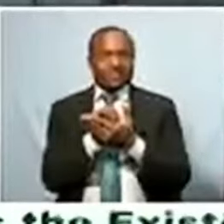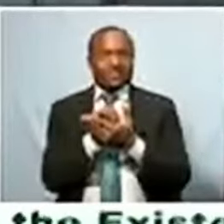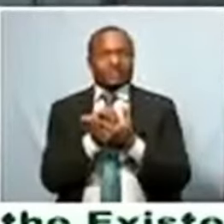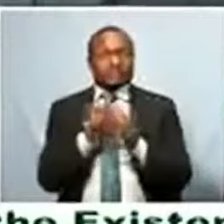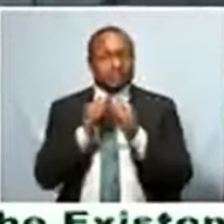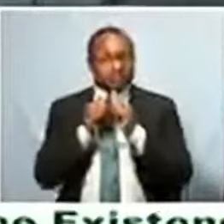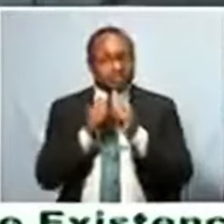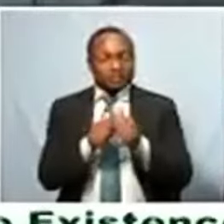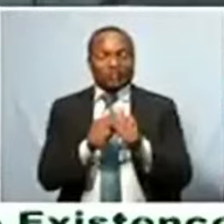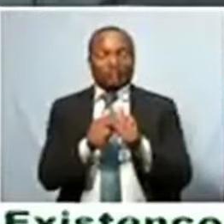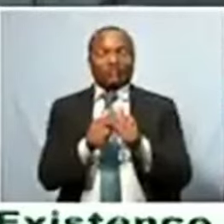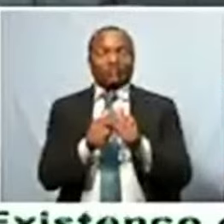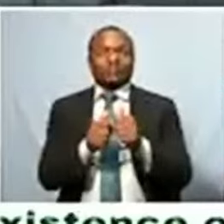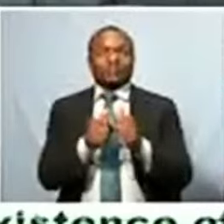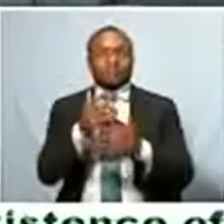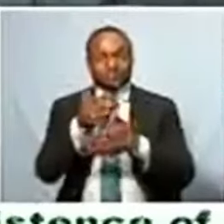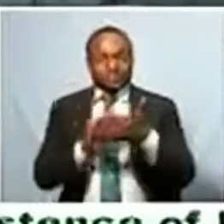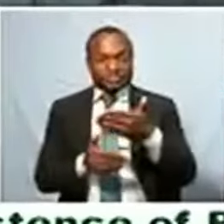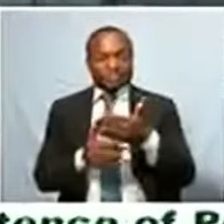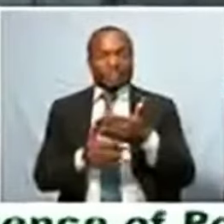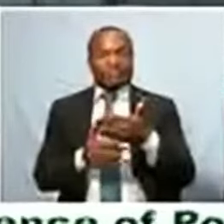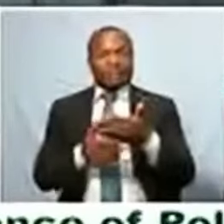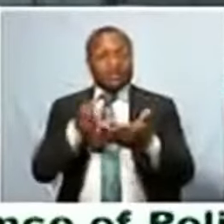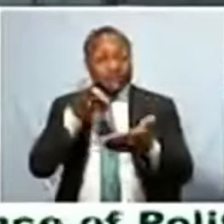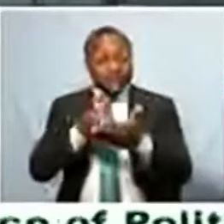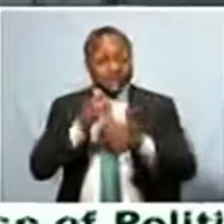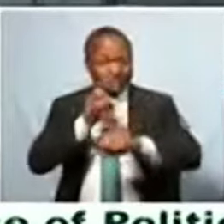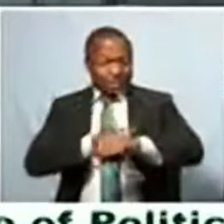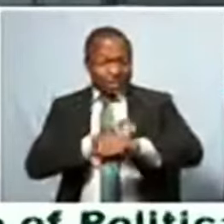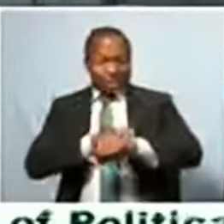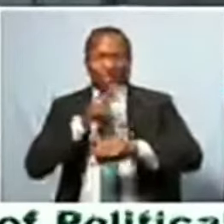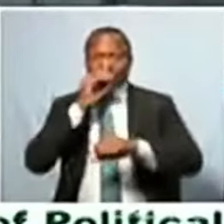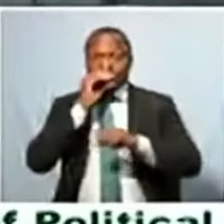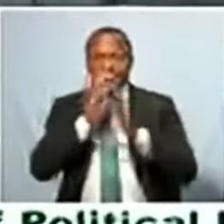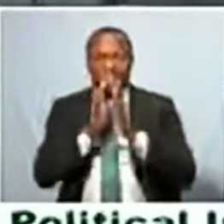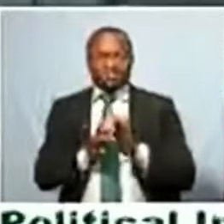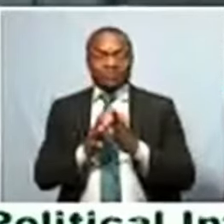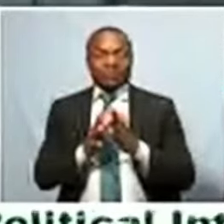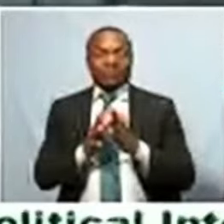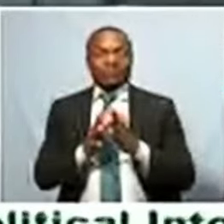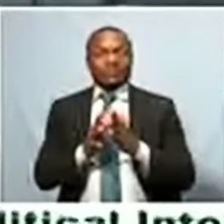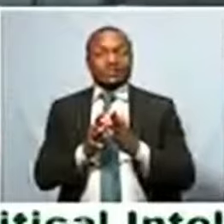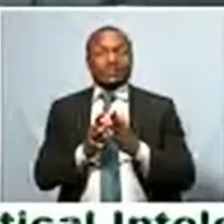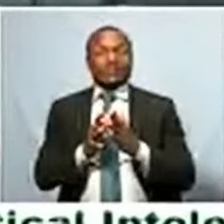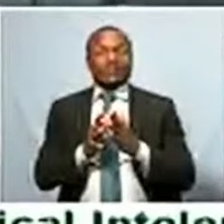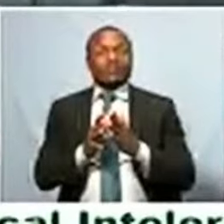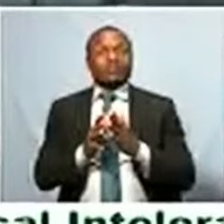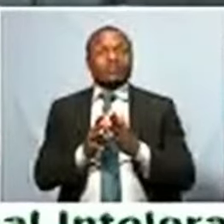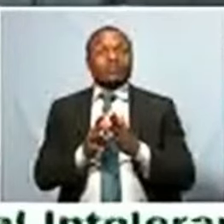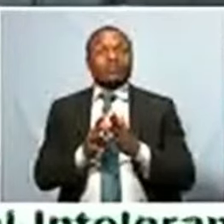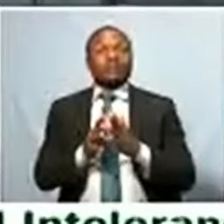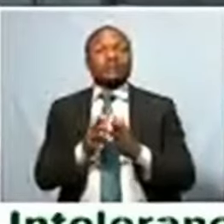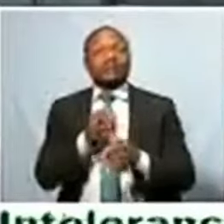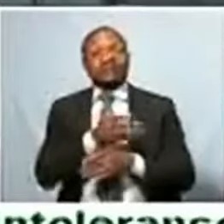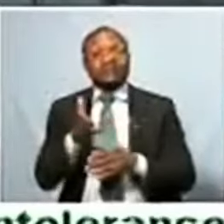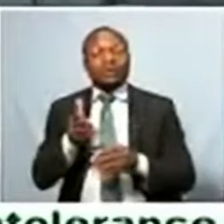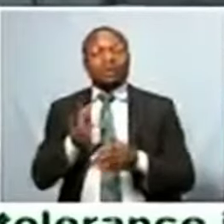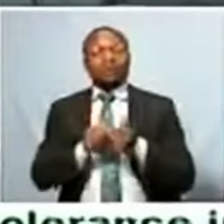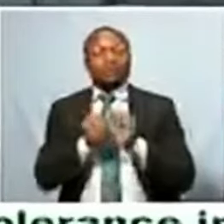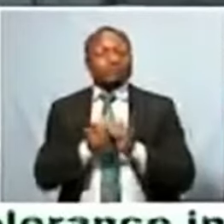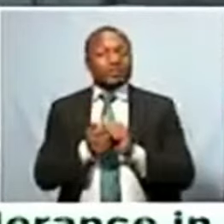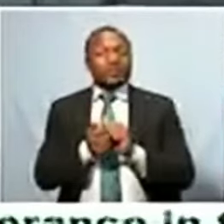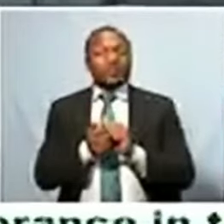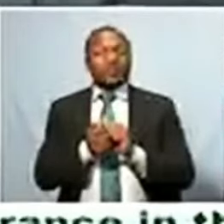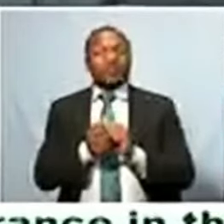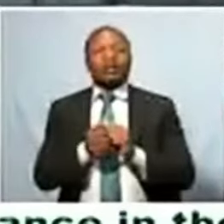on faculties. This is time, Madam Speaker, where faculty development must be